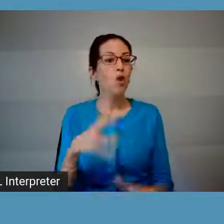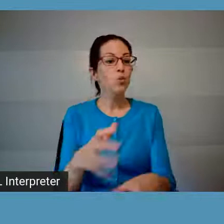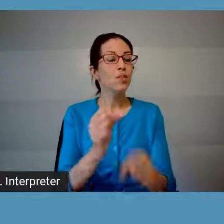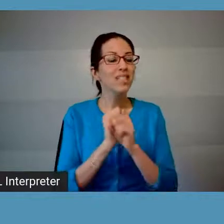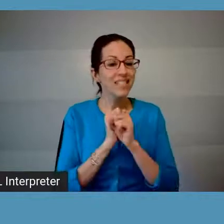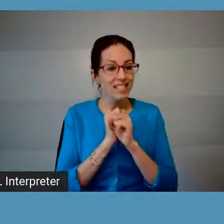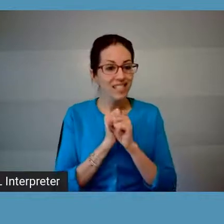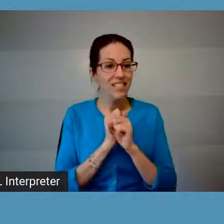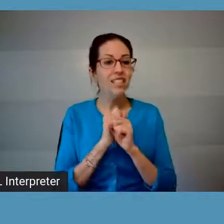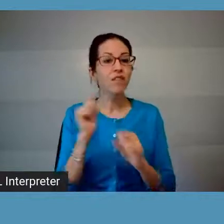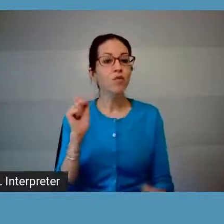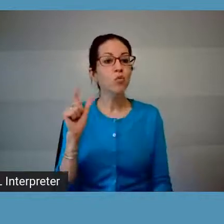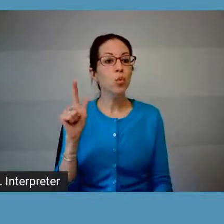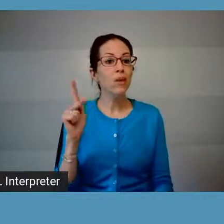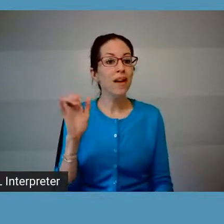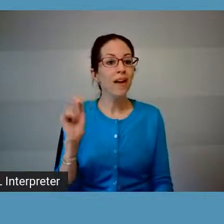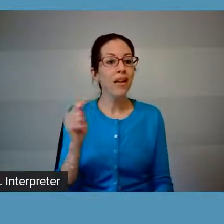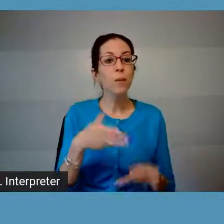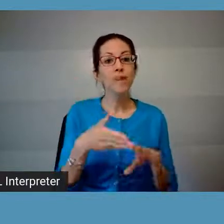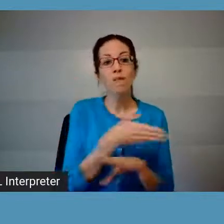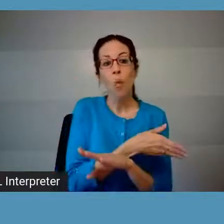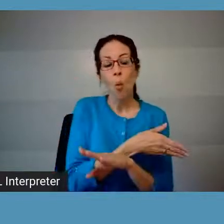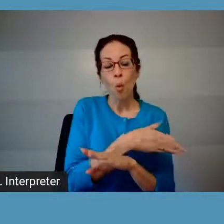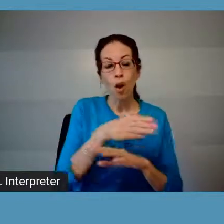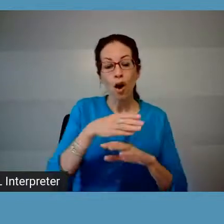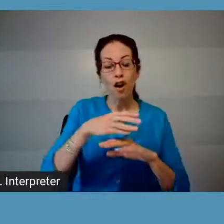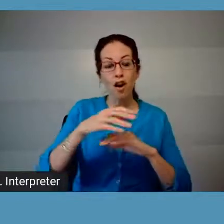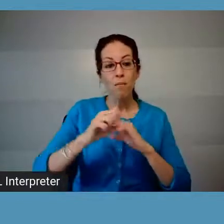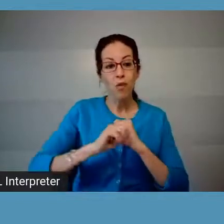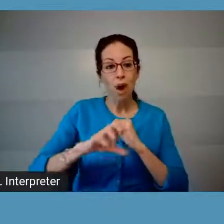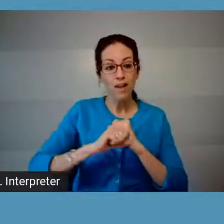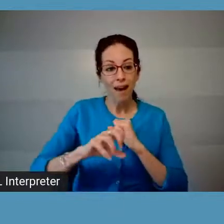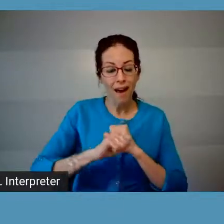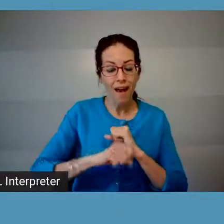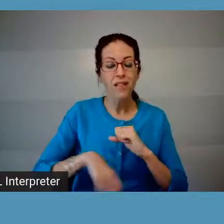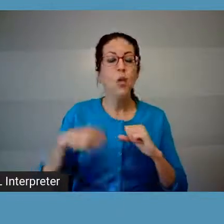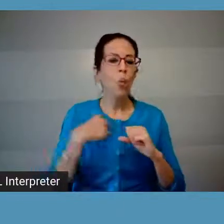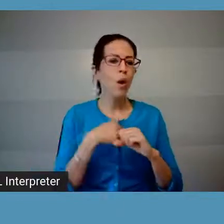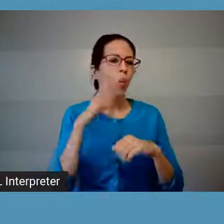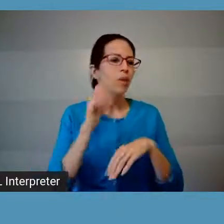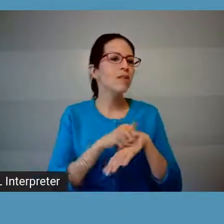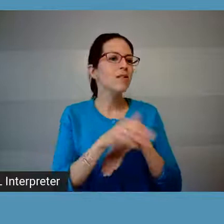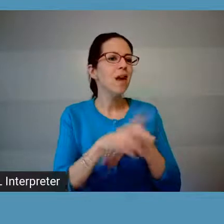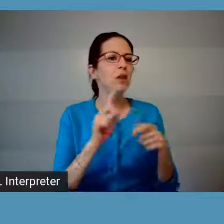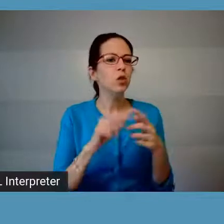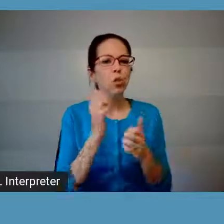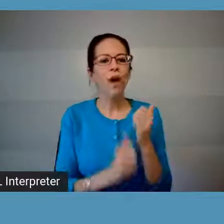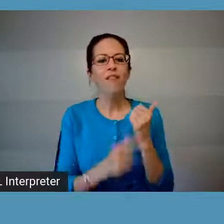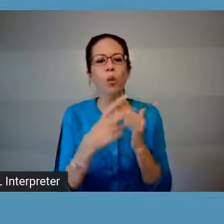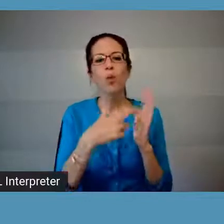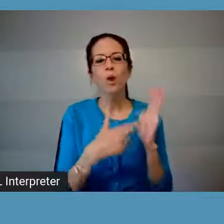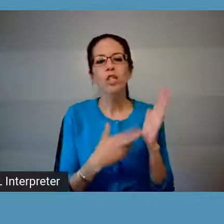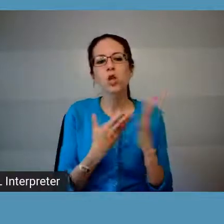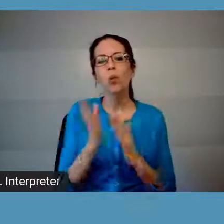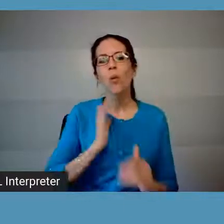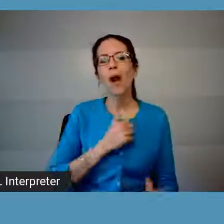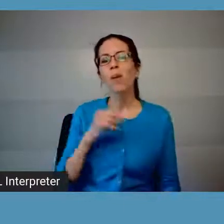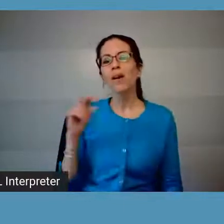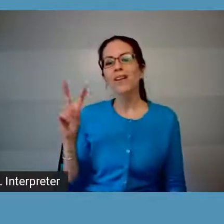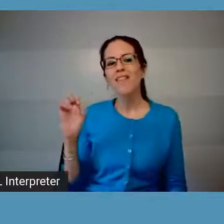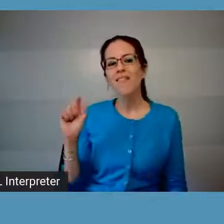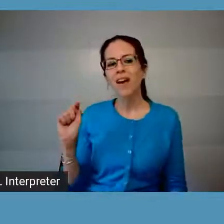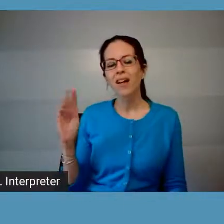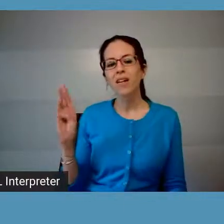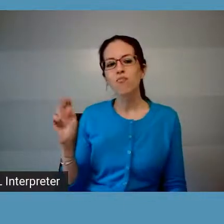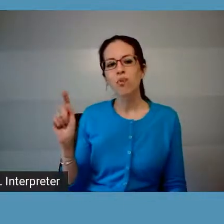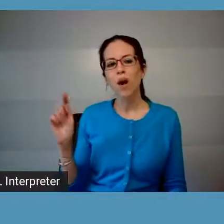receive the toolkit pre-broadcast, those are sent out to those that register through our Eventbrite page. You can